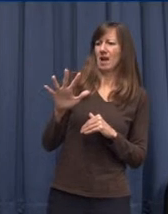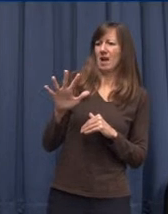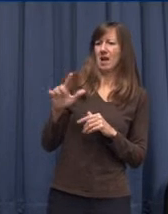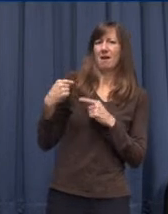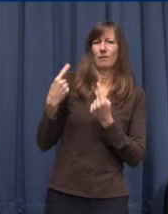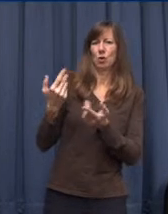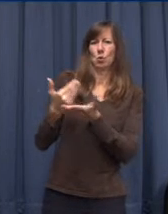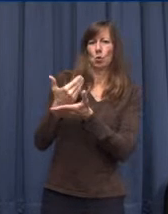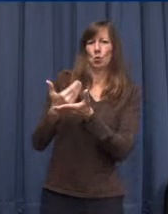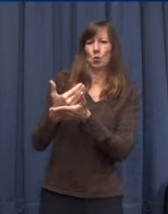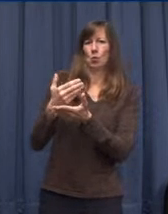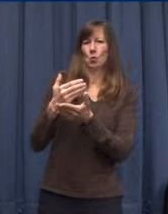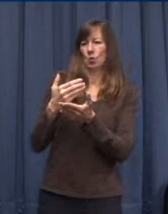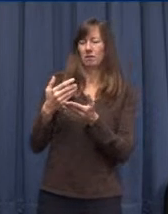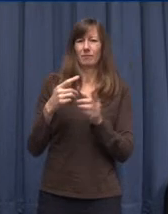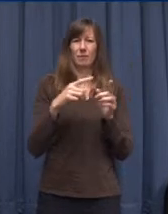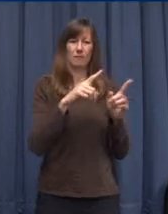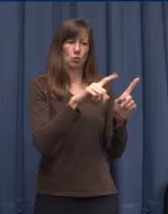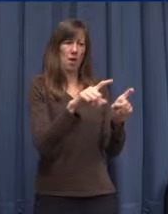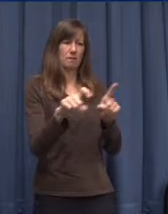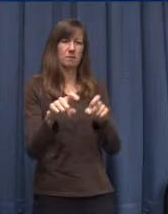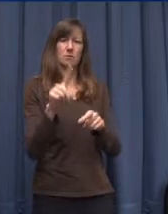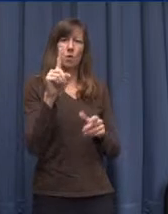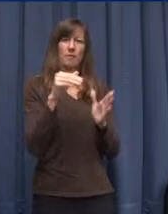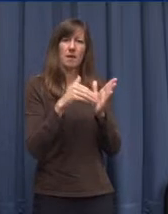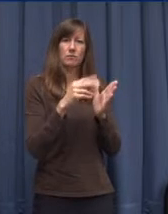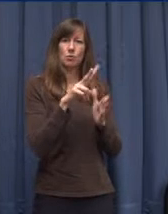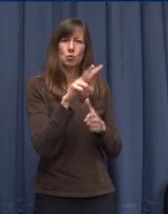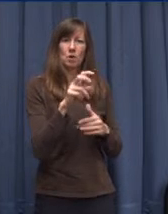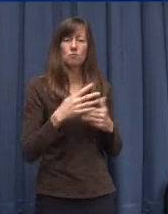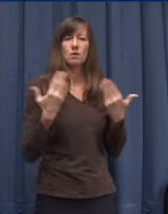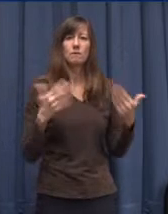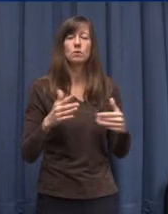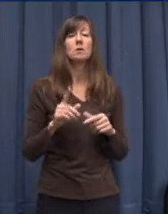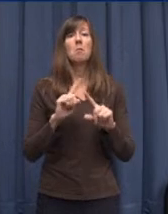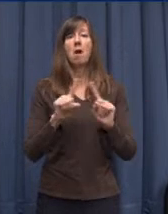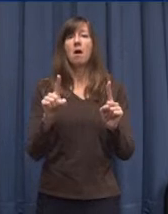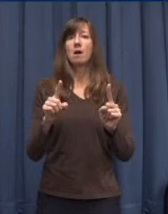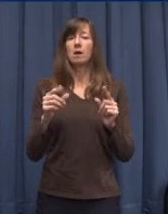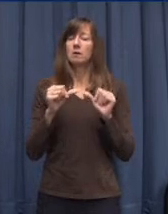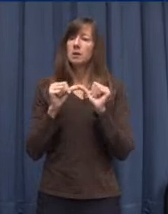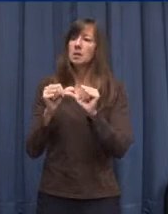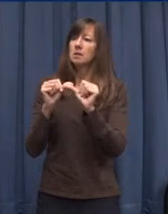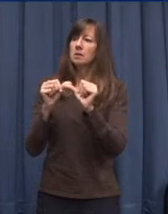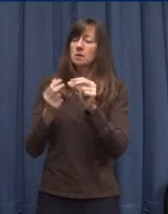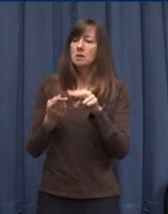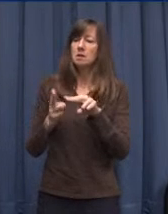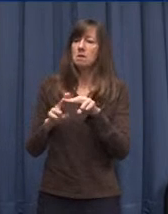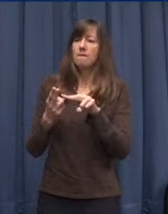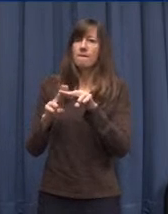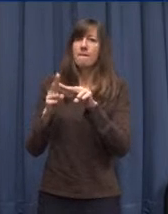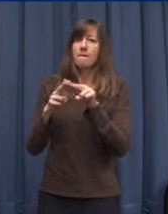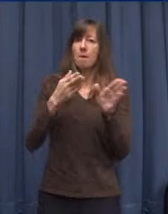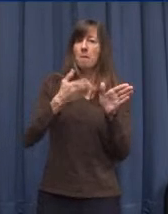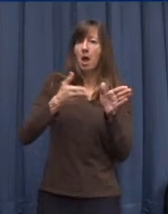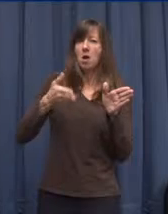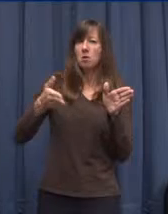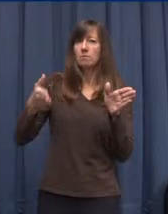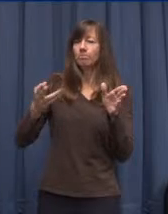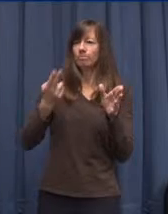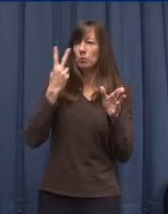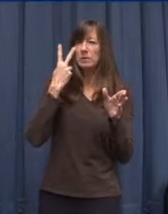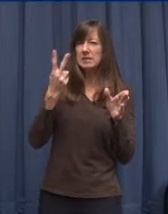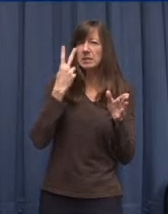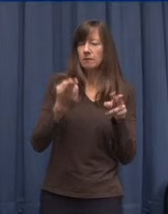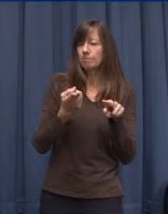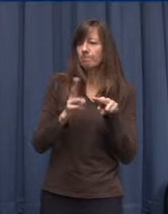over 1,200 tested. More concerning than that, though, is a steady pattern of an increase in the new infection rate over